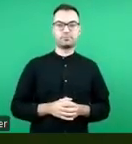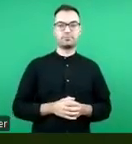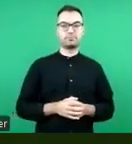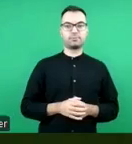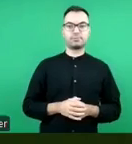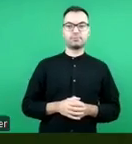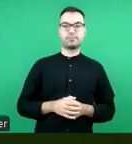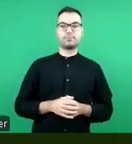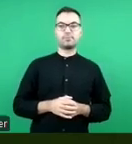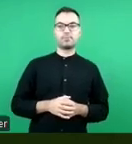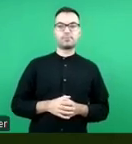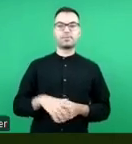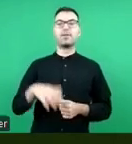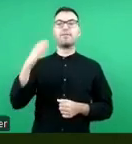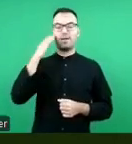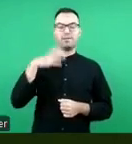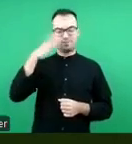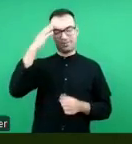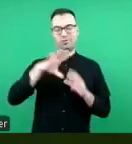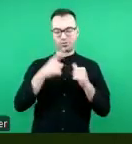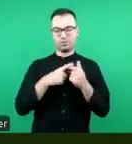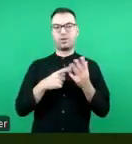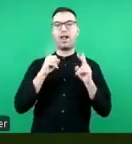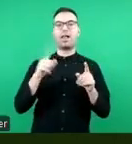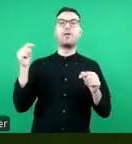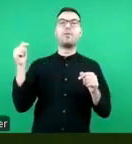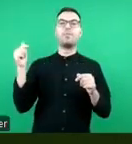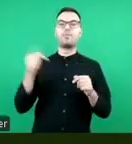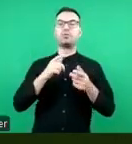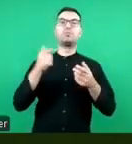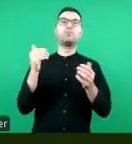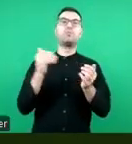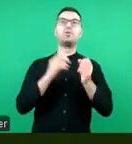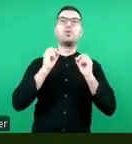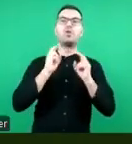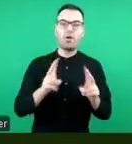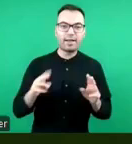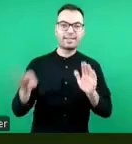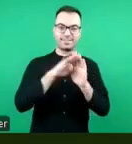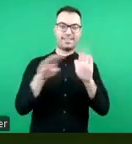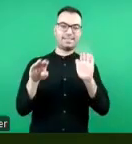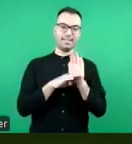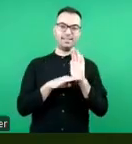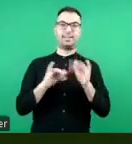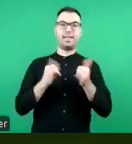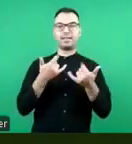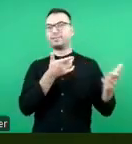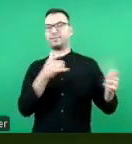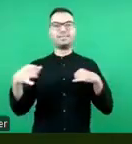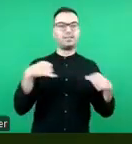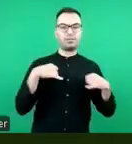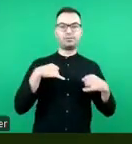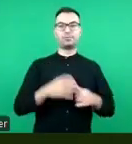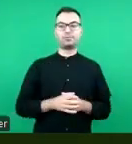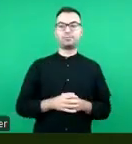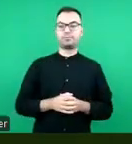it's good to know all this background, but at the end you need course rules of thumb to bring it really on the ground. And due to other